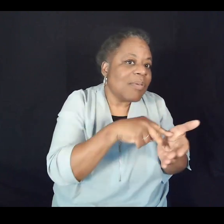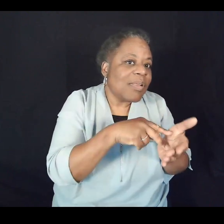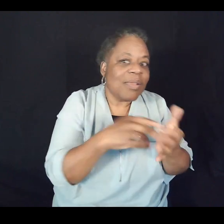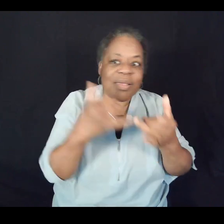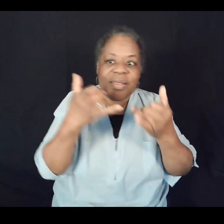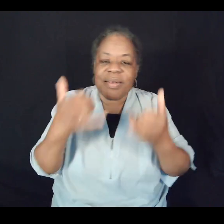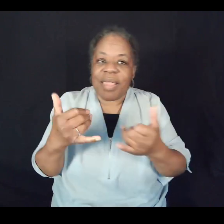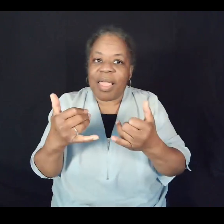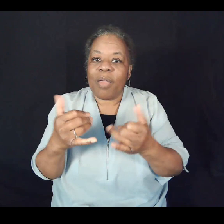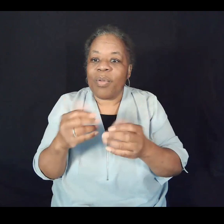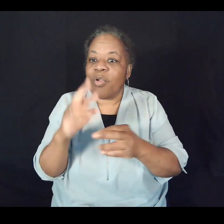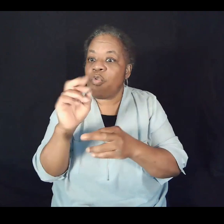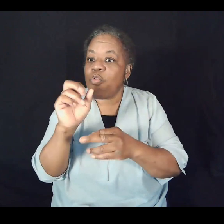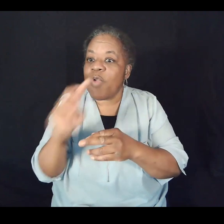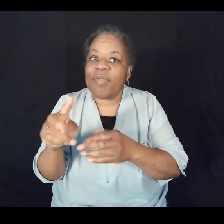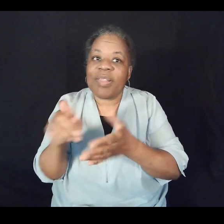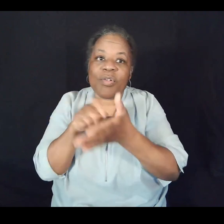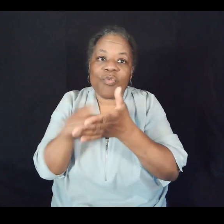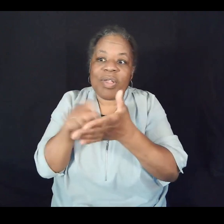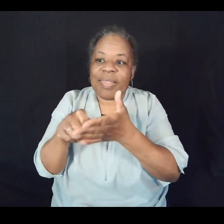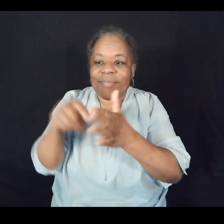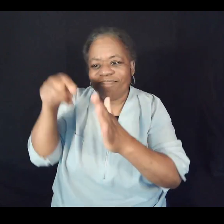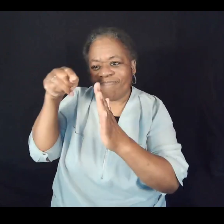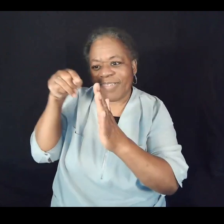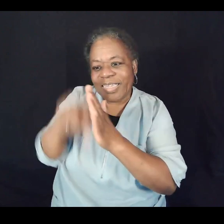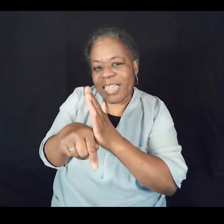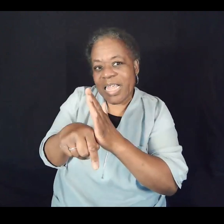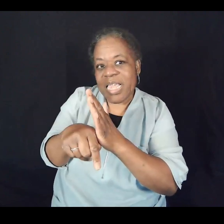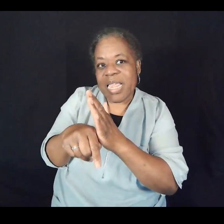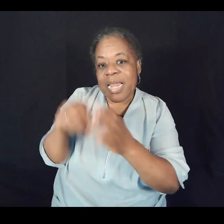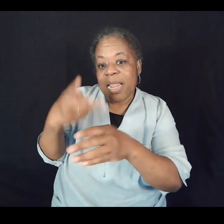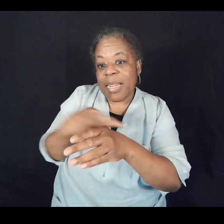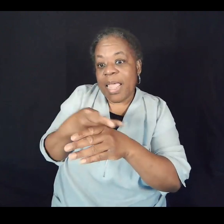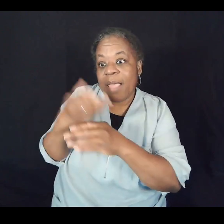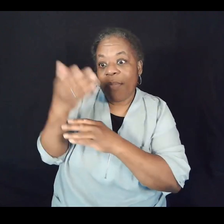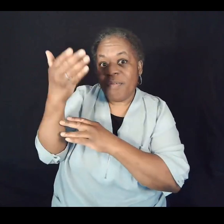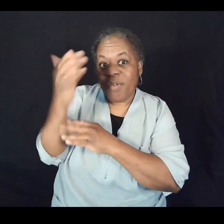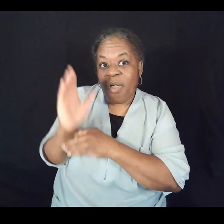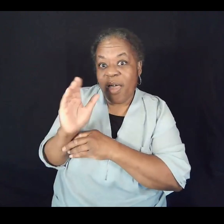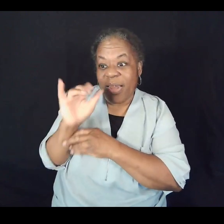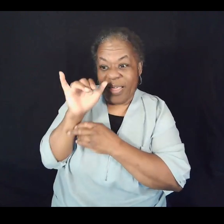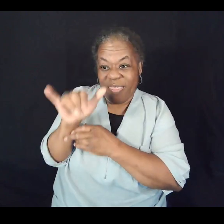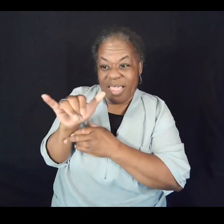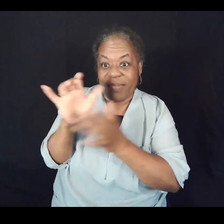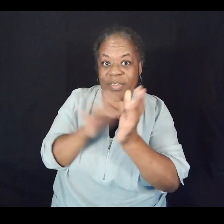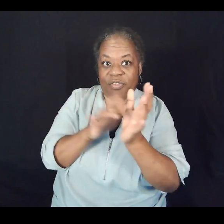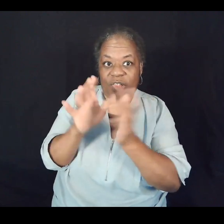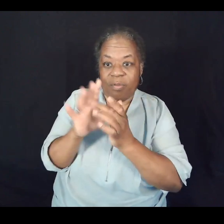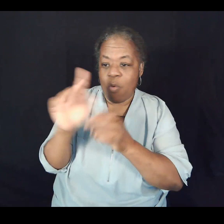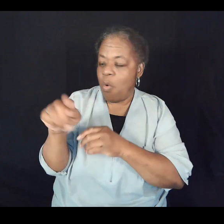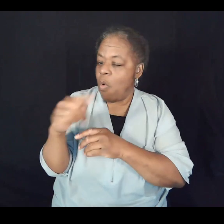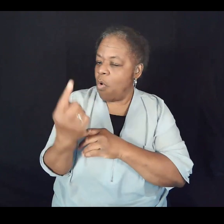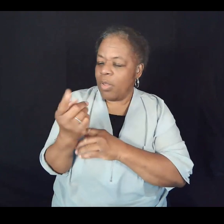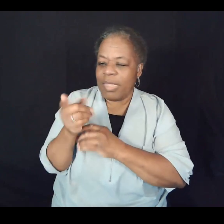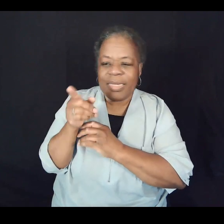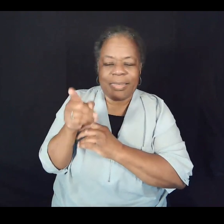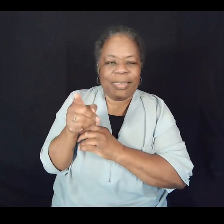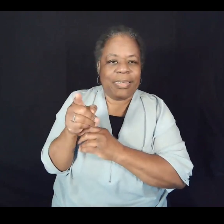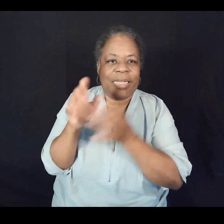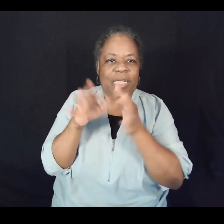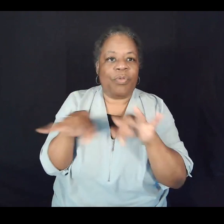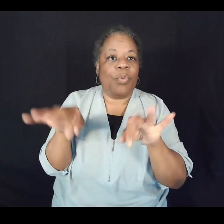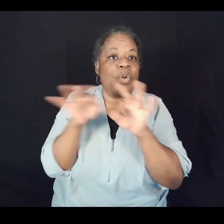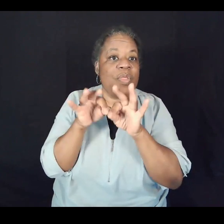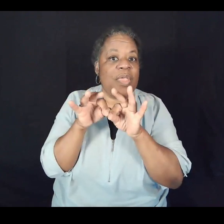apocalyptic literature. The slain Lamb of God, who is Jesus, and only he is worthy. And that is